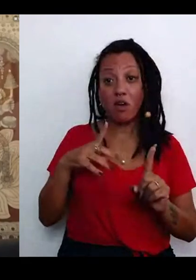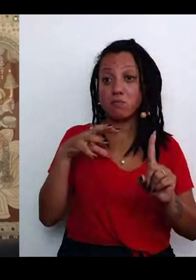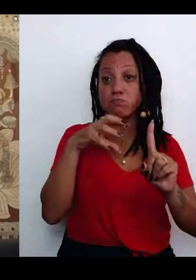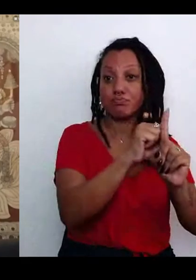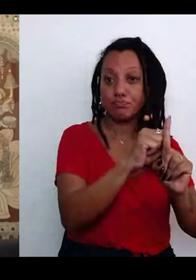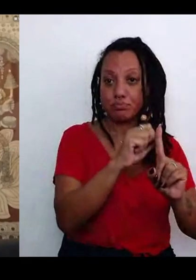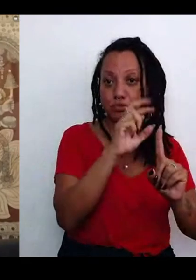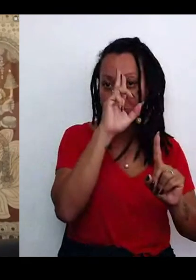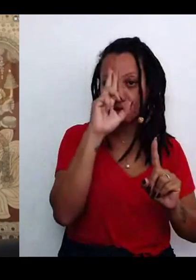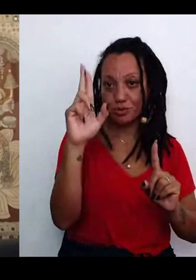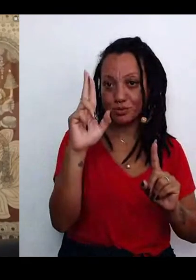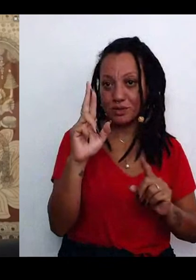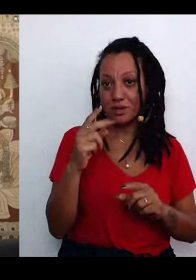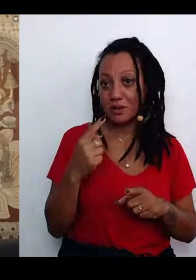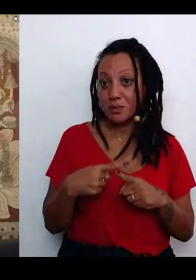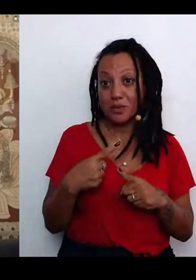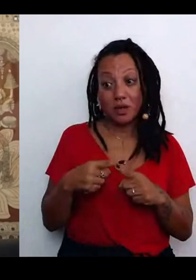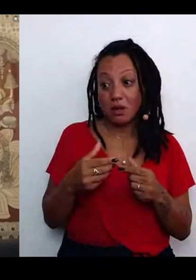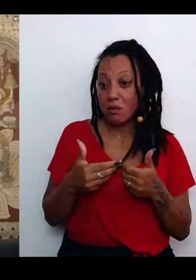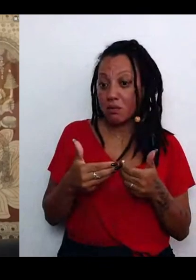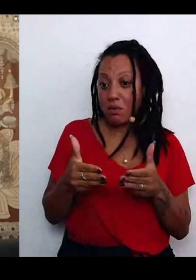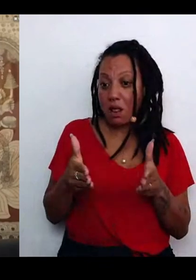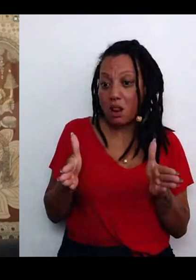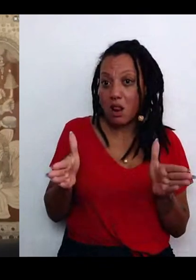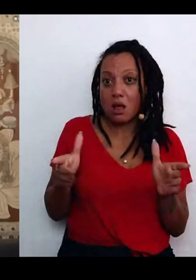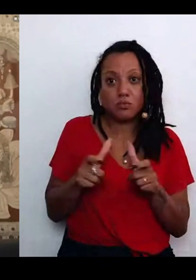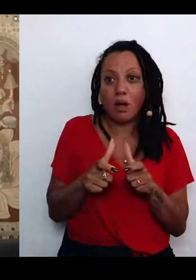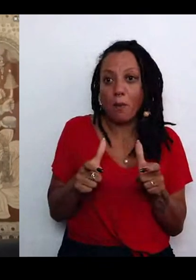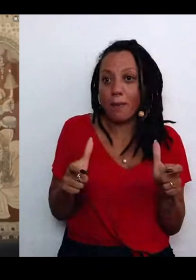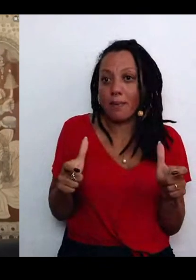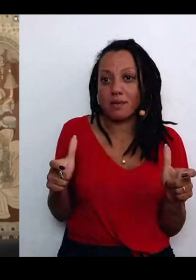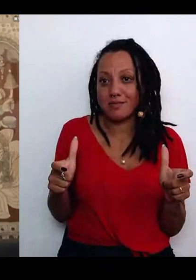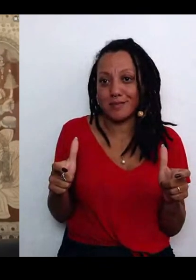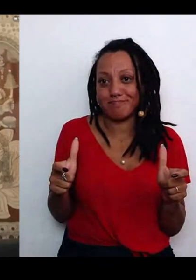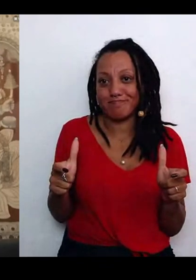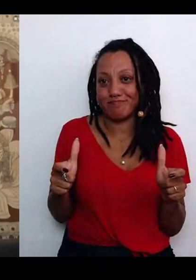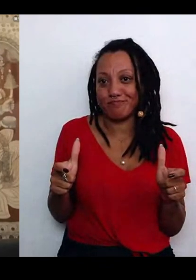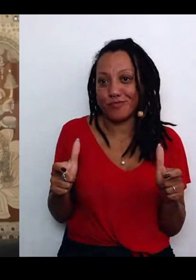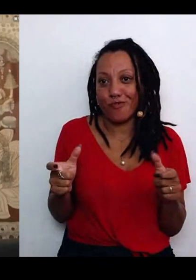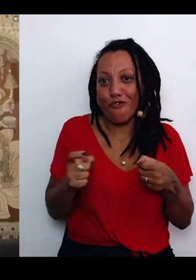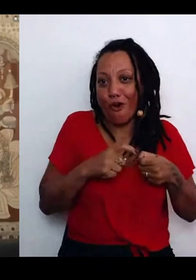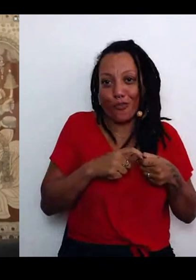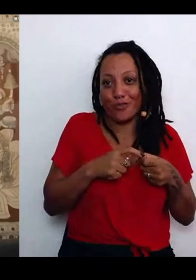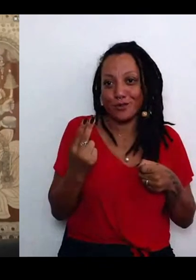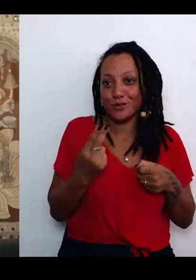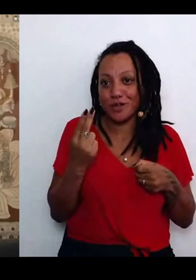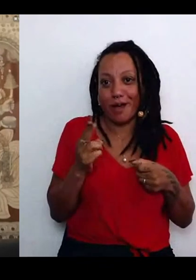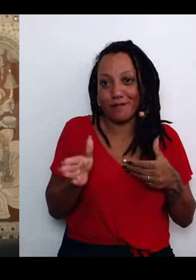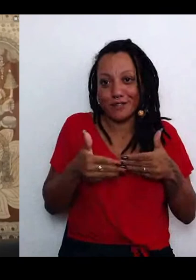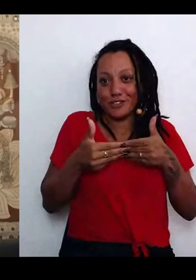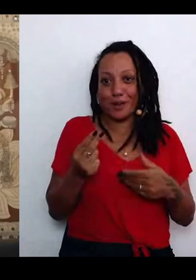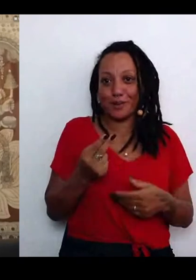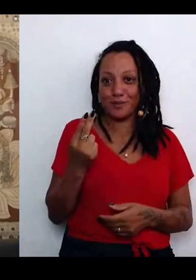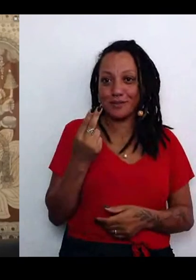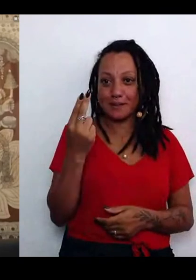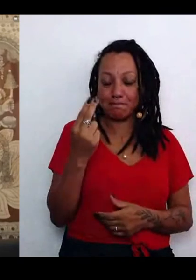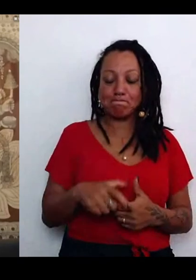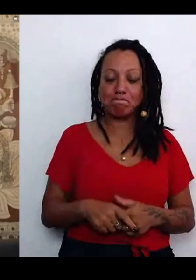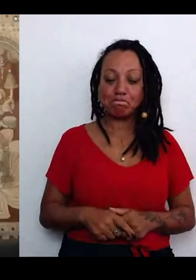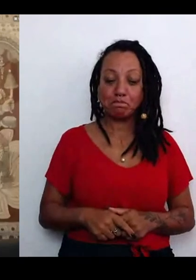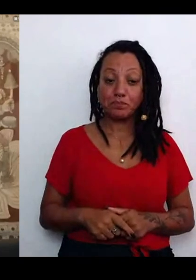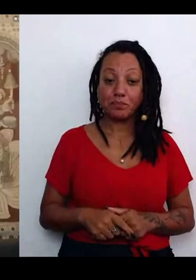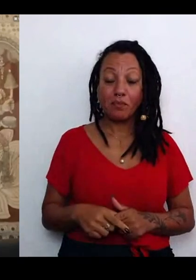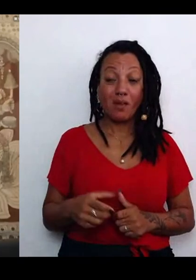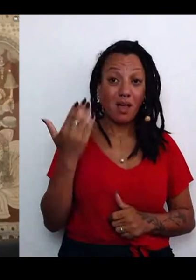time we also wrote a draft law for a country on common intellectual rights because Community